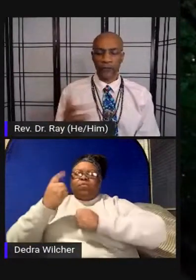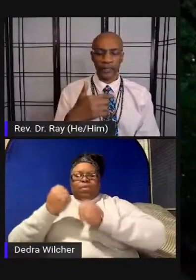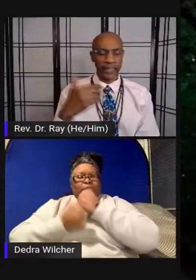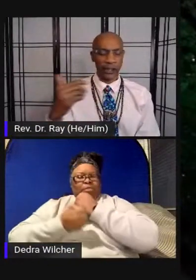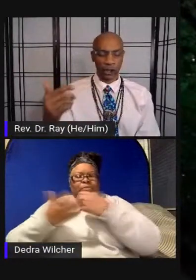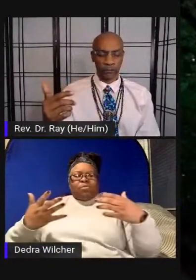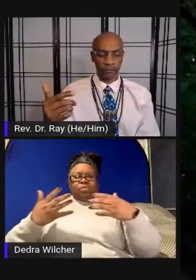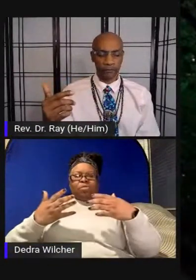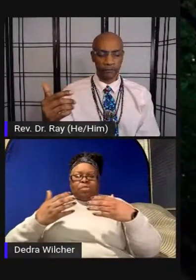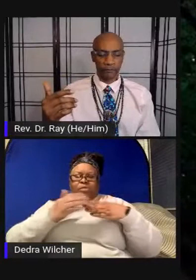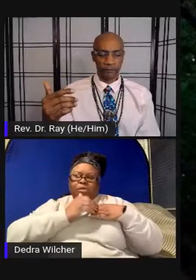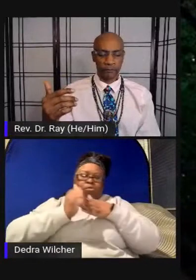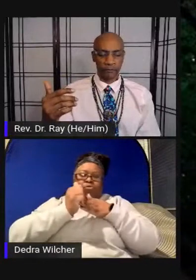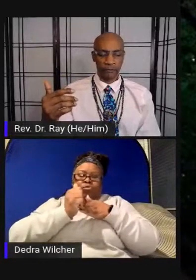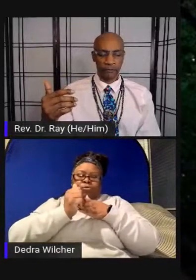So every leader,